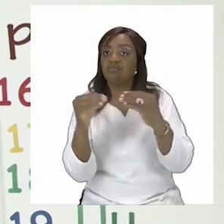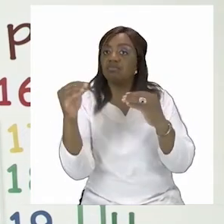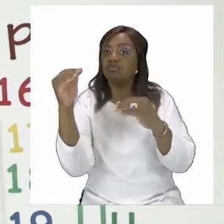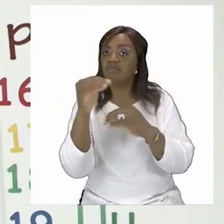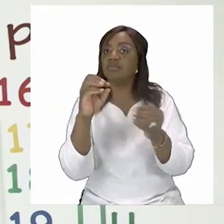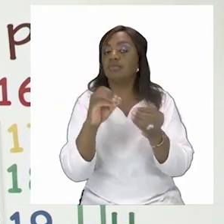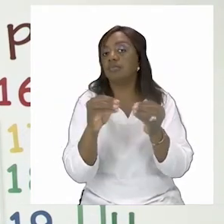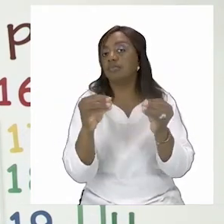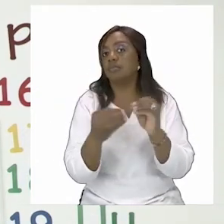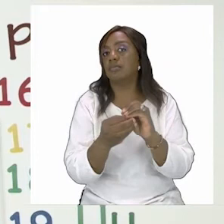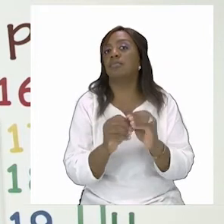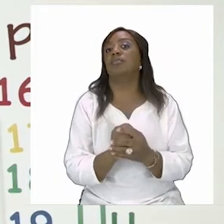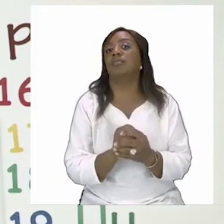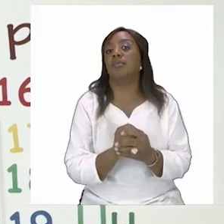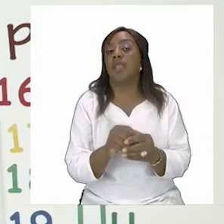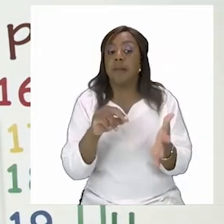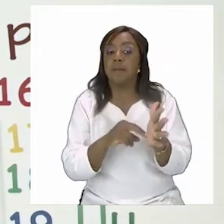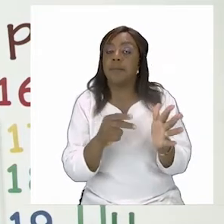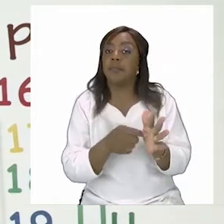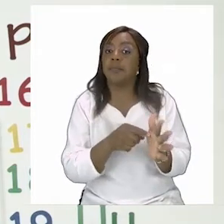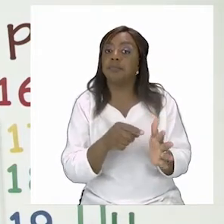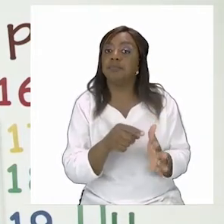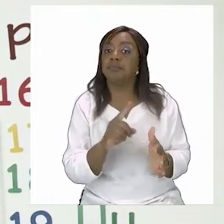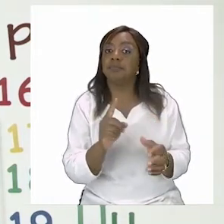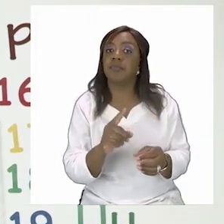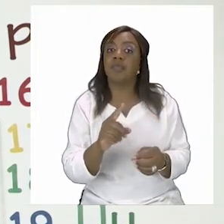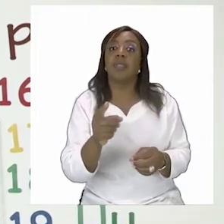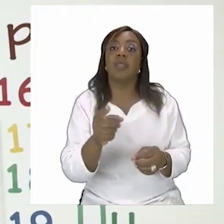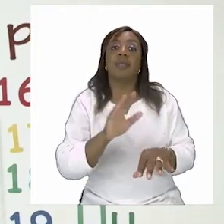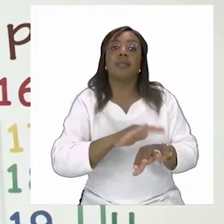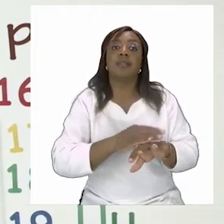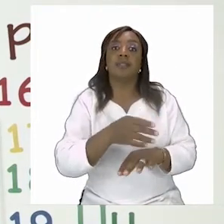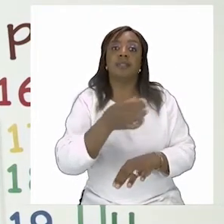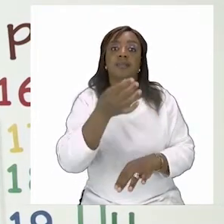number. That means a number like